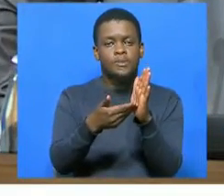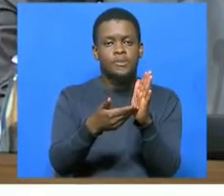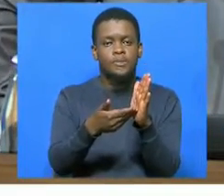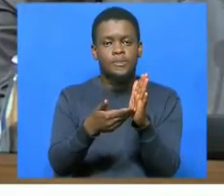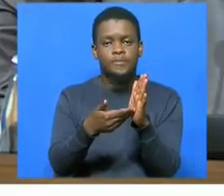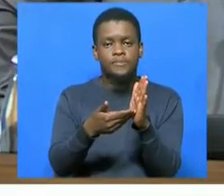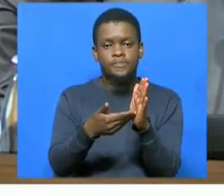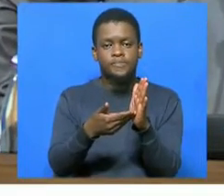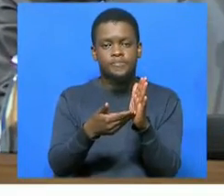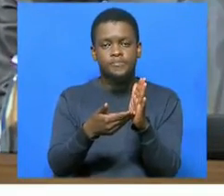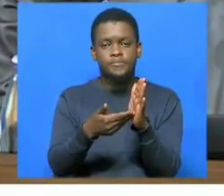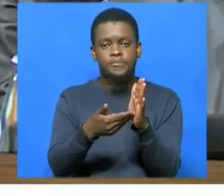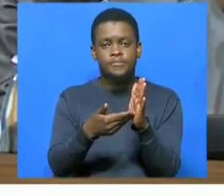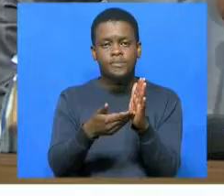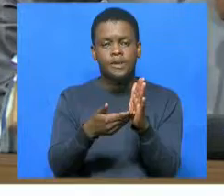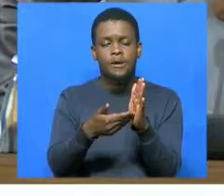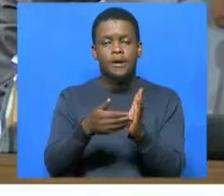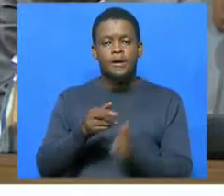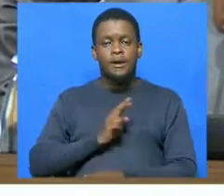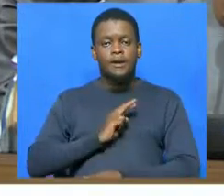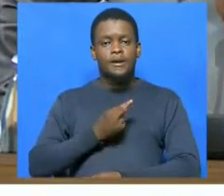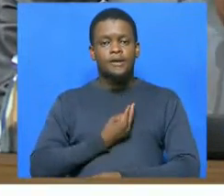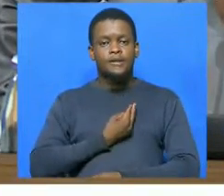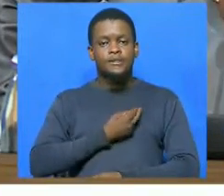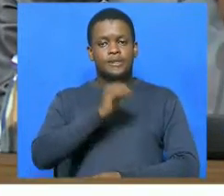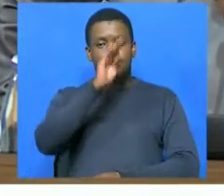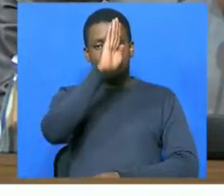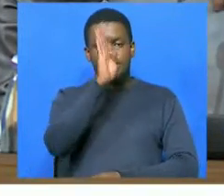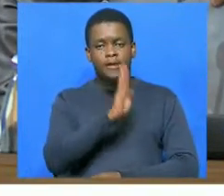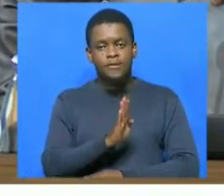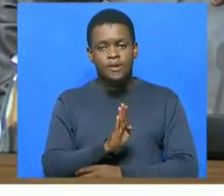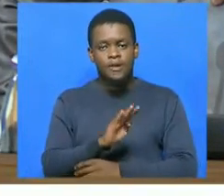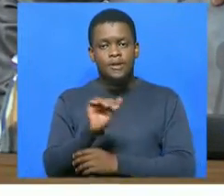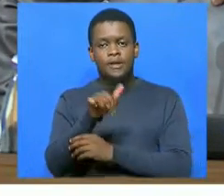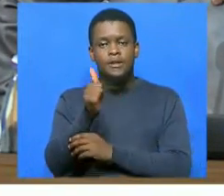you would never in any restaurant or facility